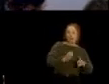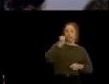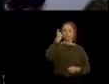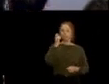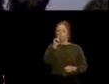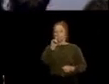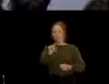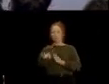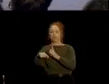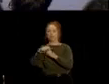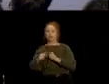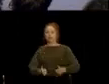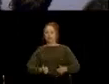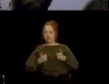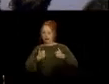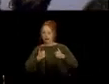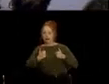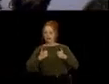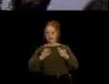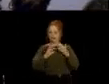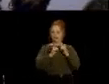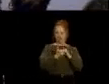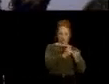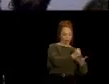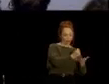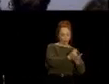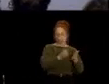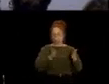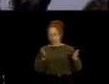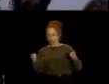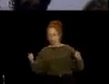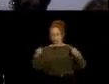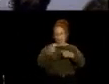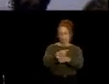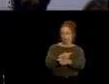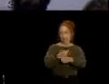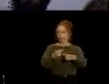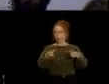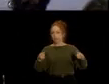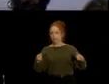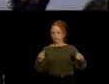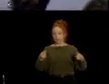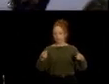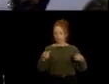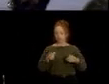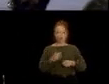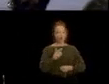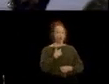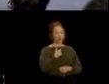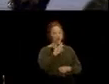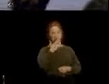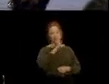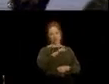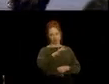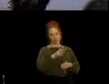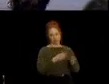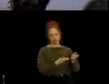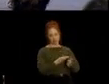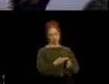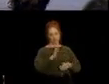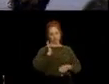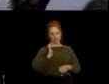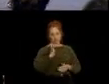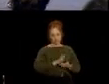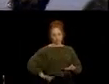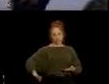those things interact with each other. Yeah, I mean, or don't. Yeah, I mean, I really lucked out because in college